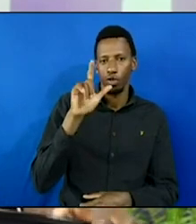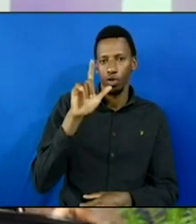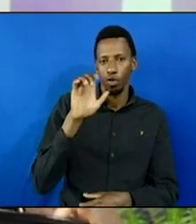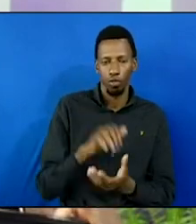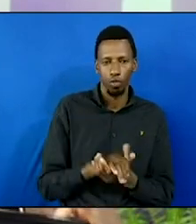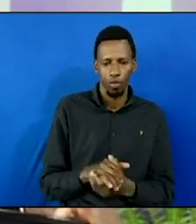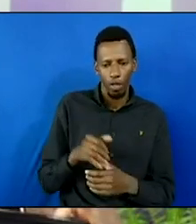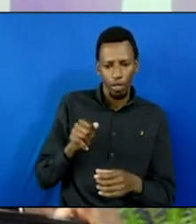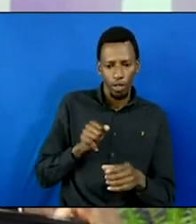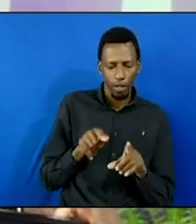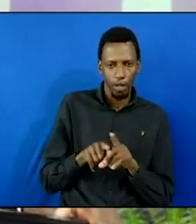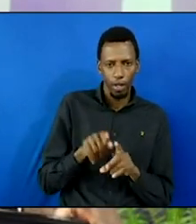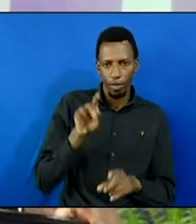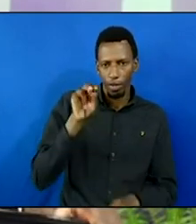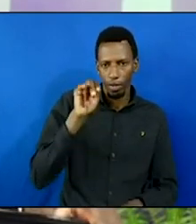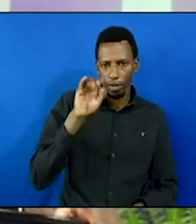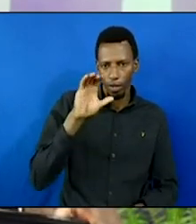Nicole,